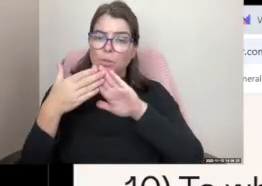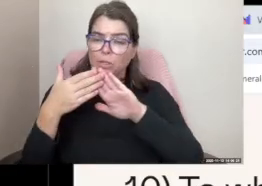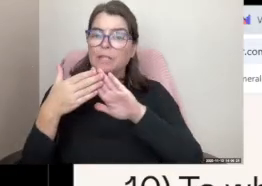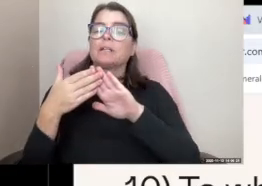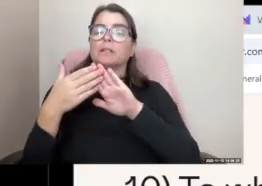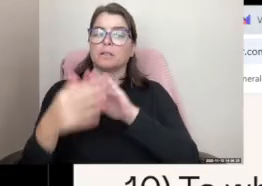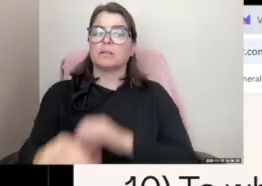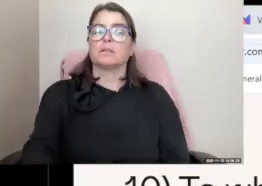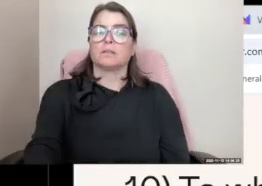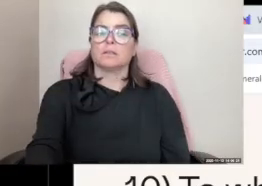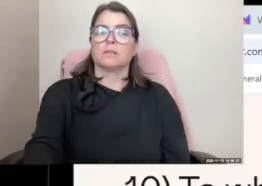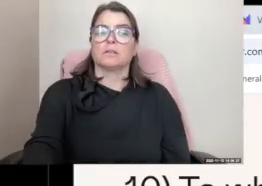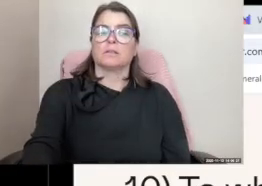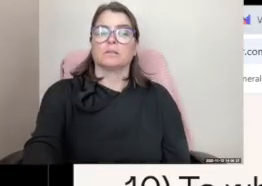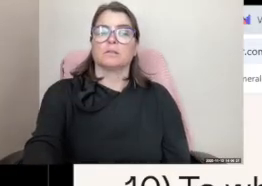emission